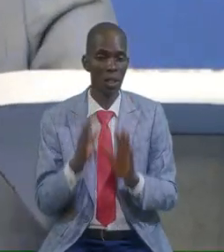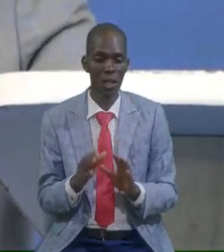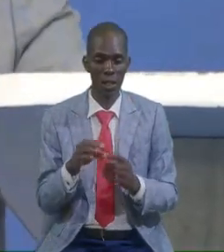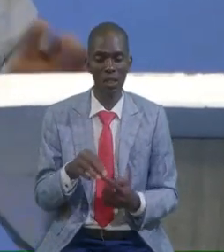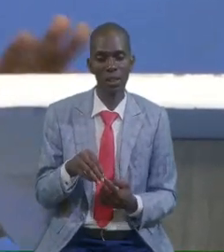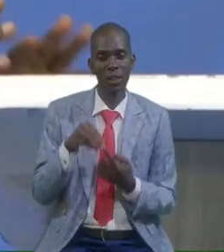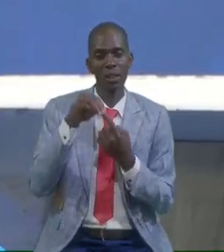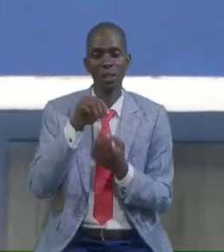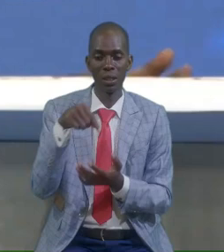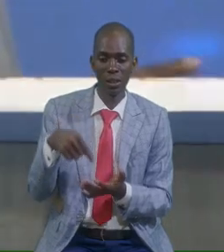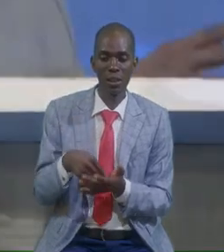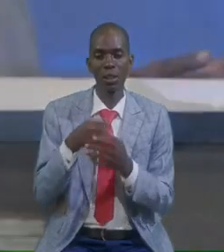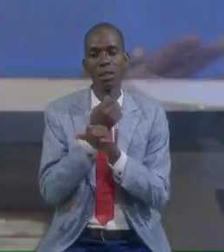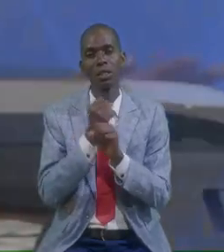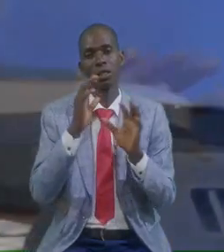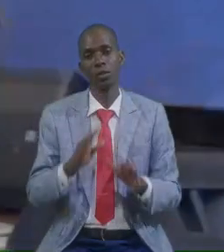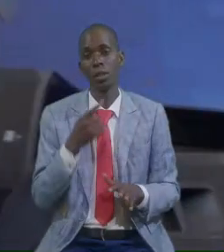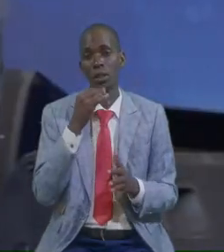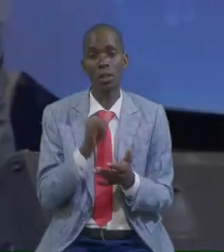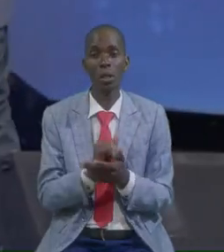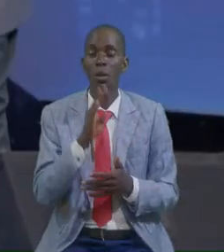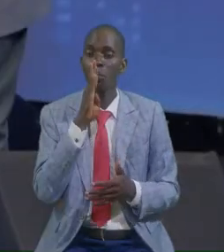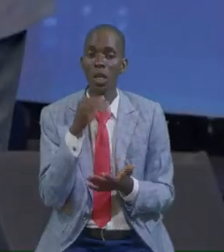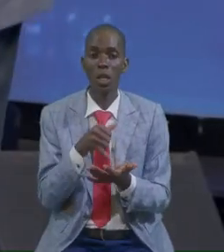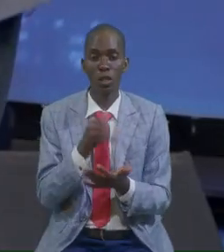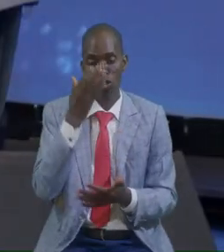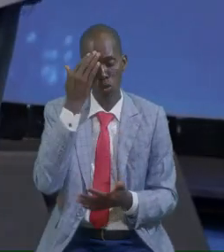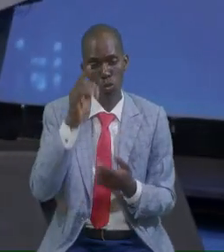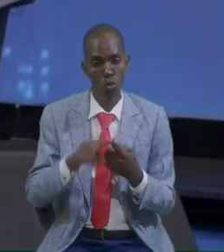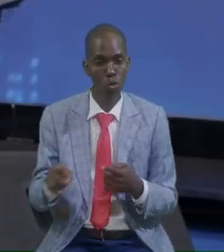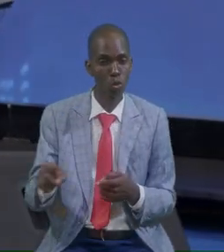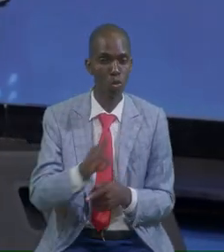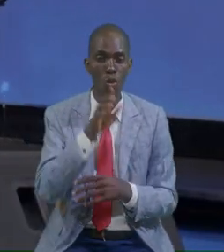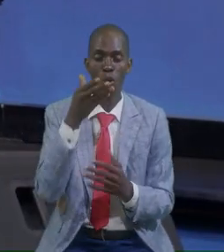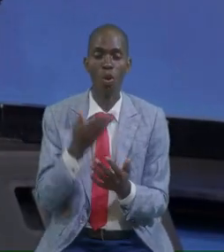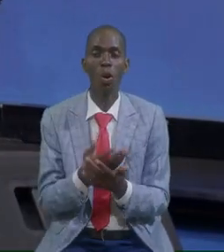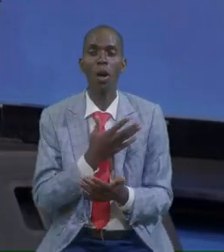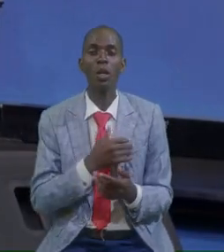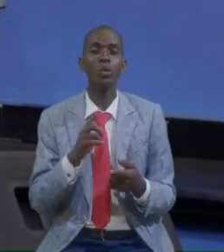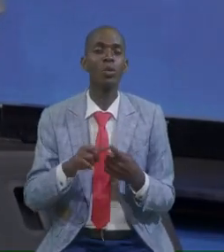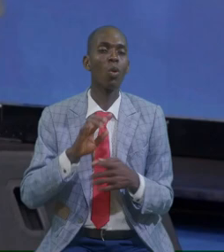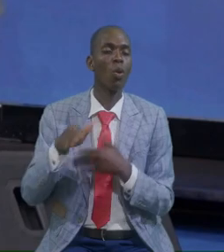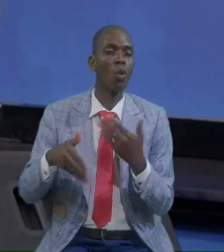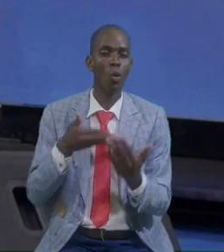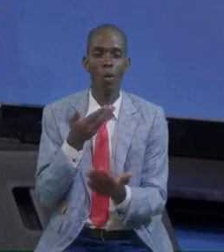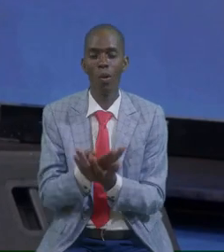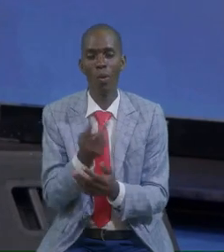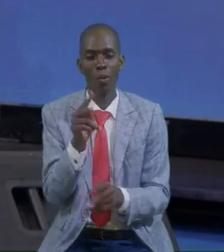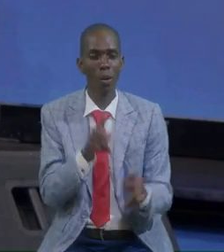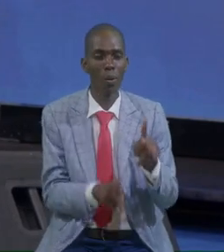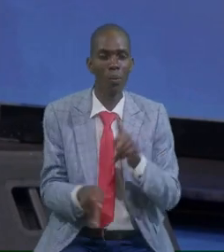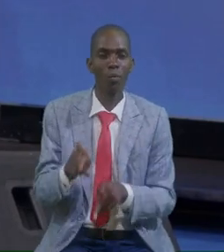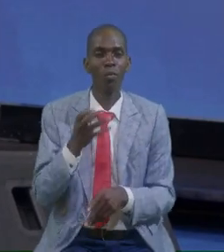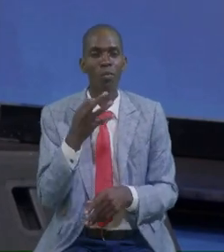the Savior. It says, be it known unto you all and to all the people of